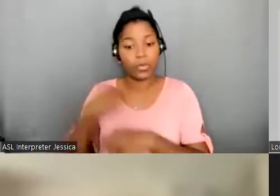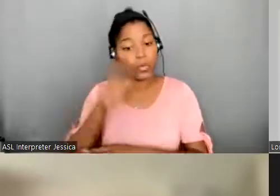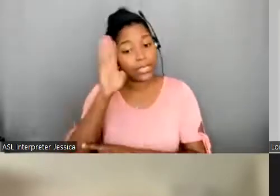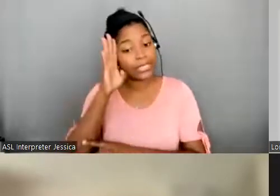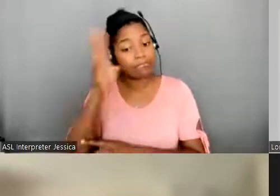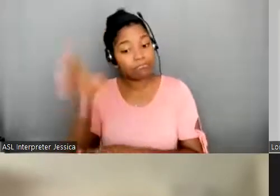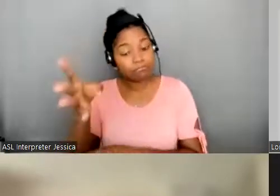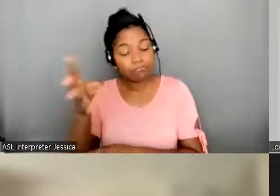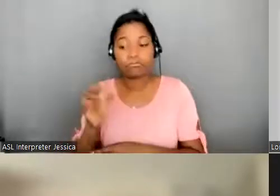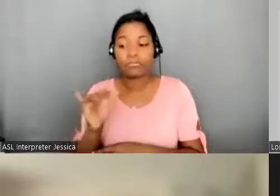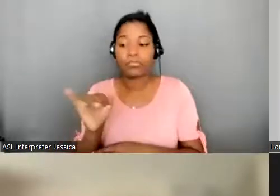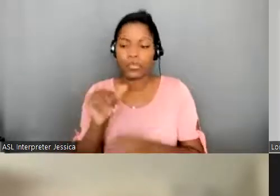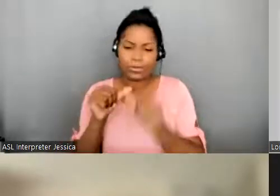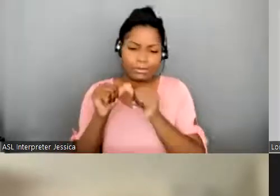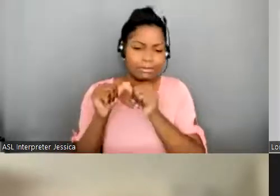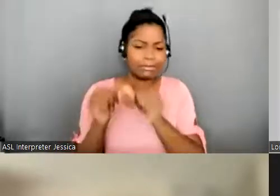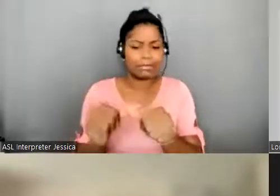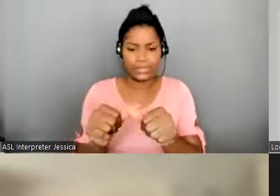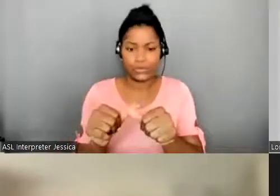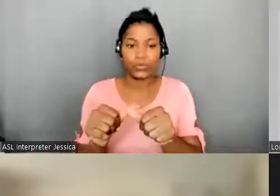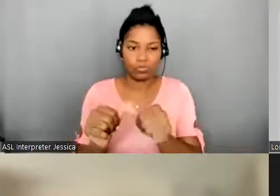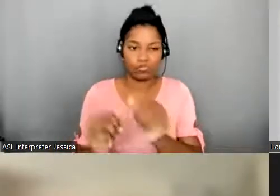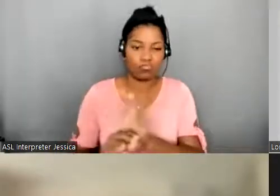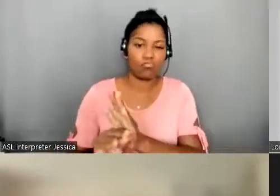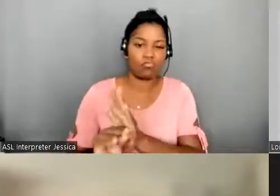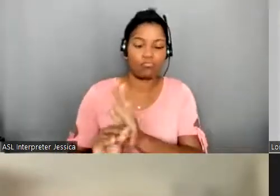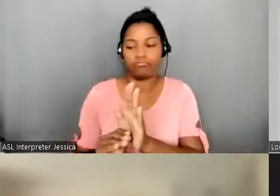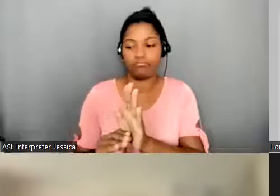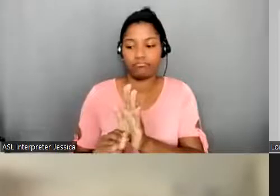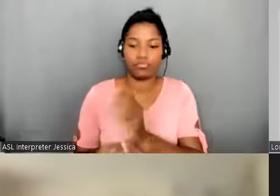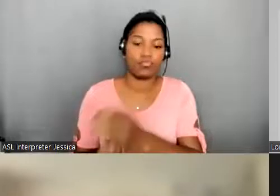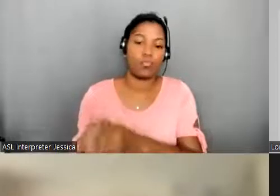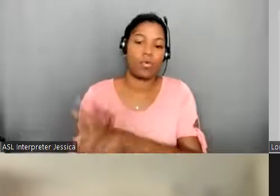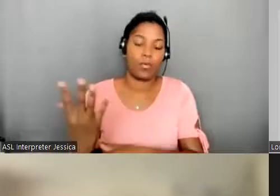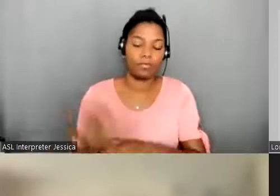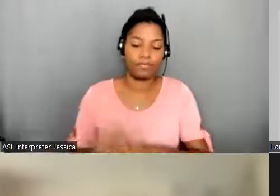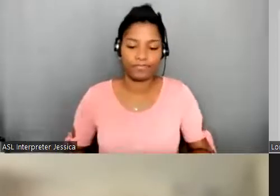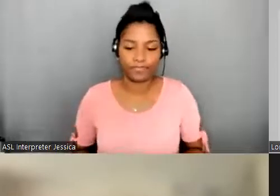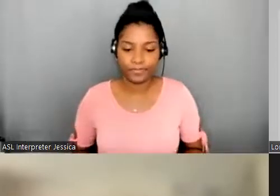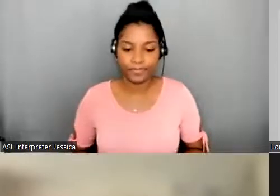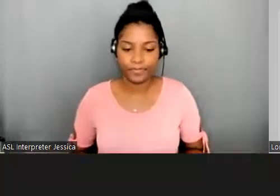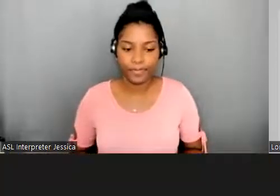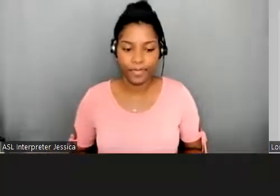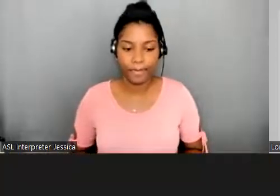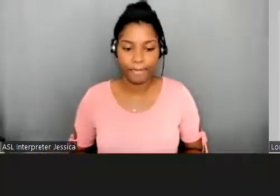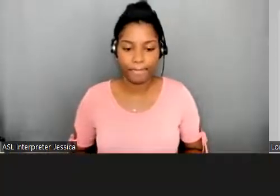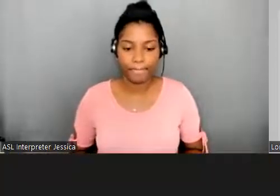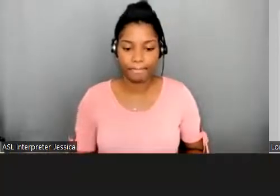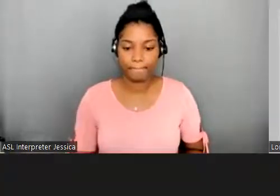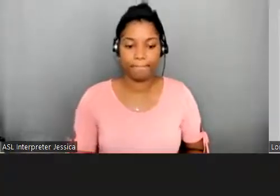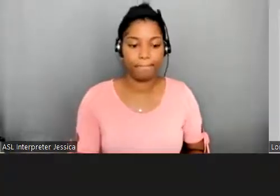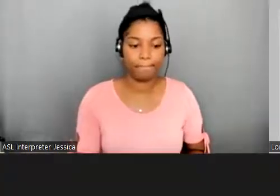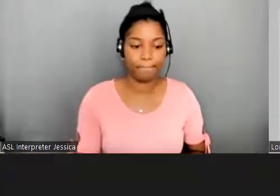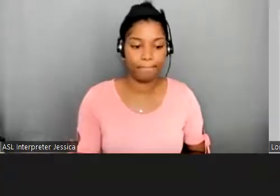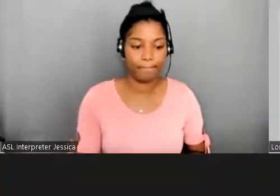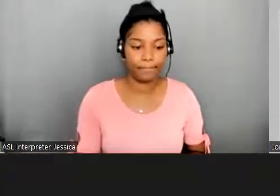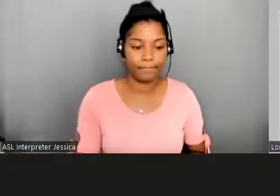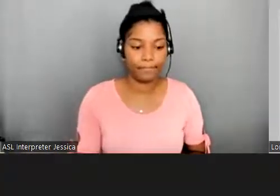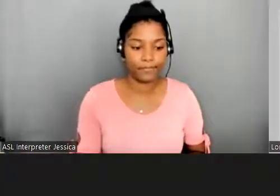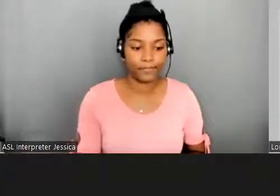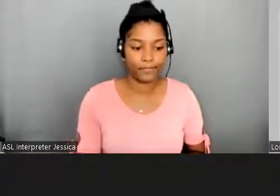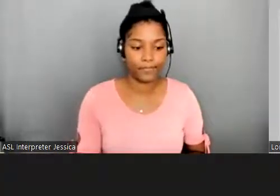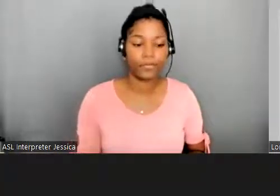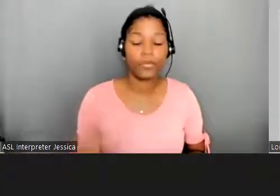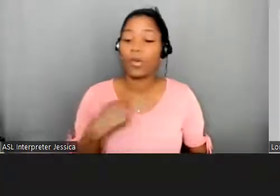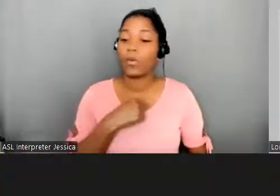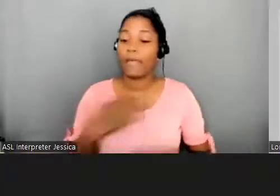grow the Commit to Connect initiative to address social isolation and loneliness among all populations. And we're pleased